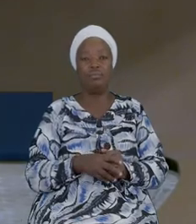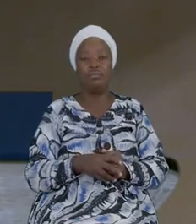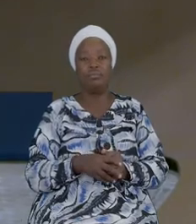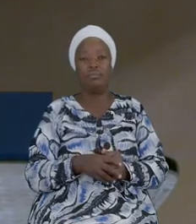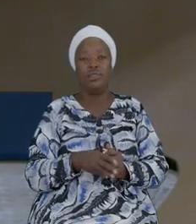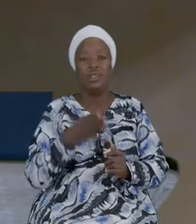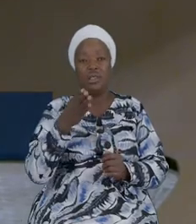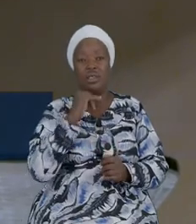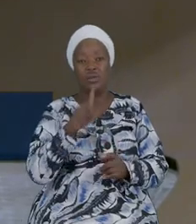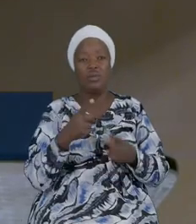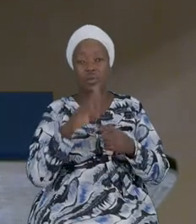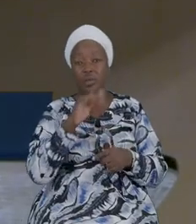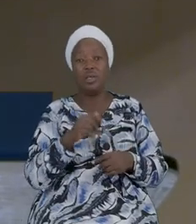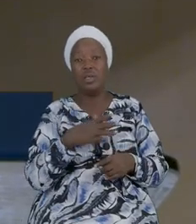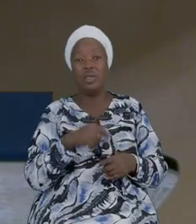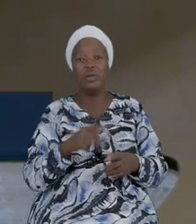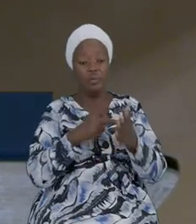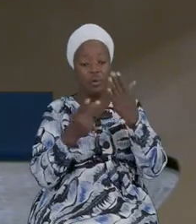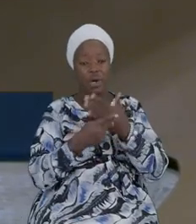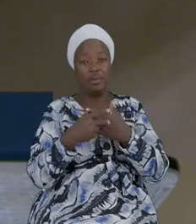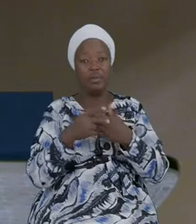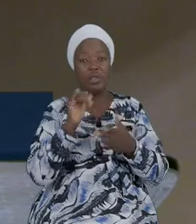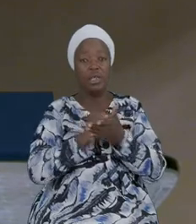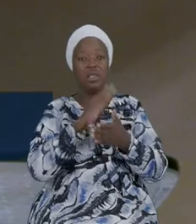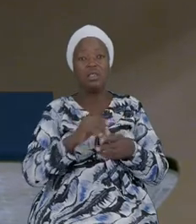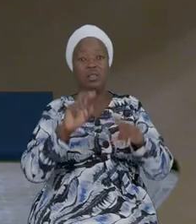There's going to be a rally of Friends of Jesus,